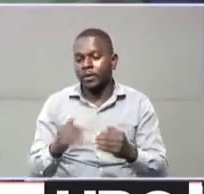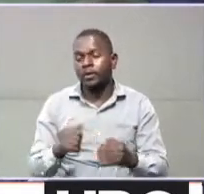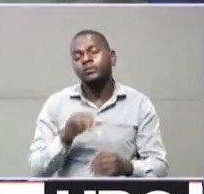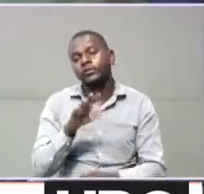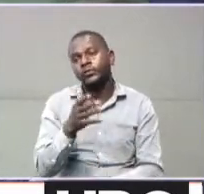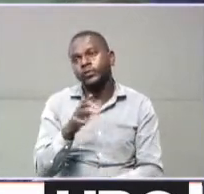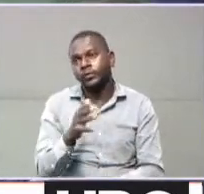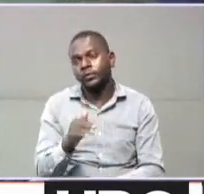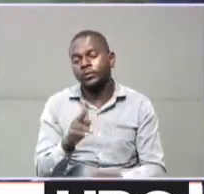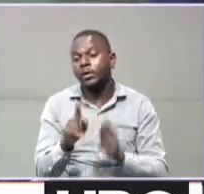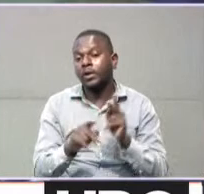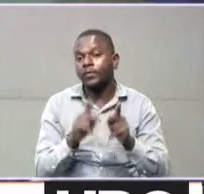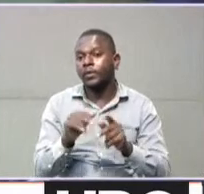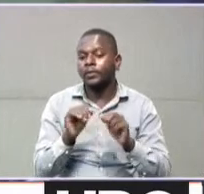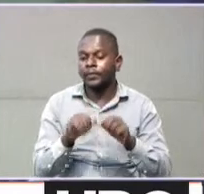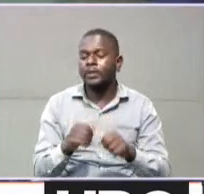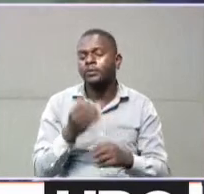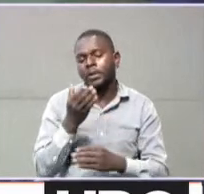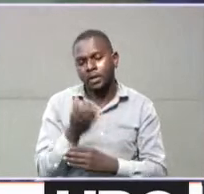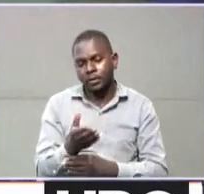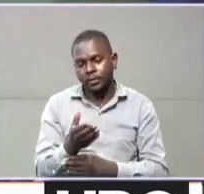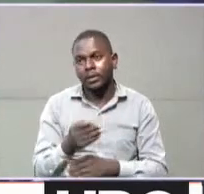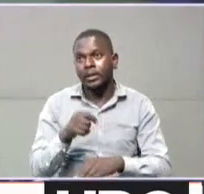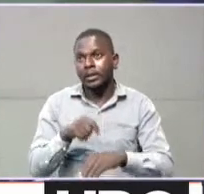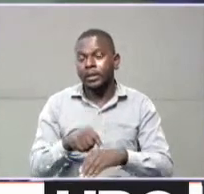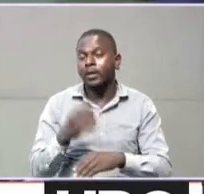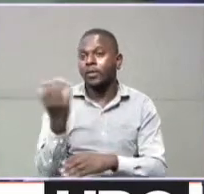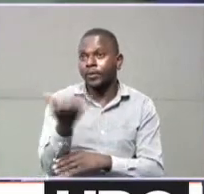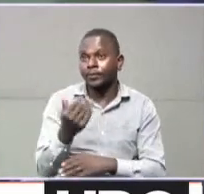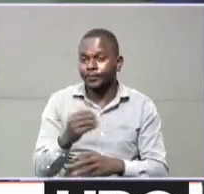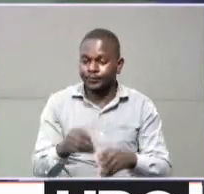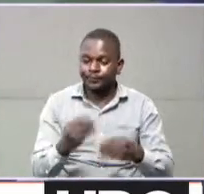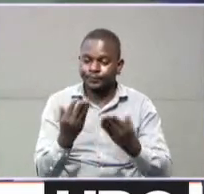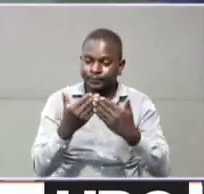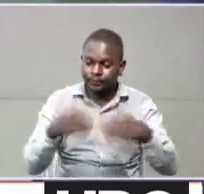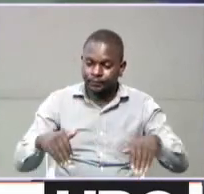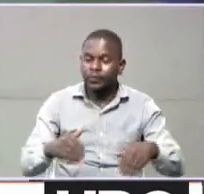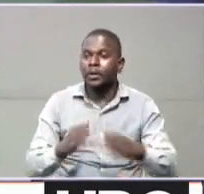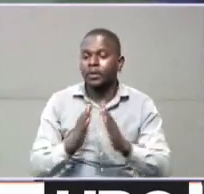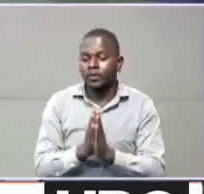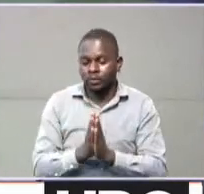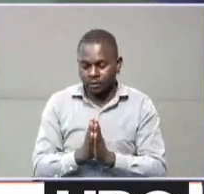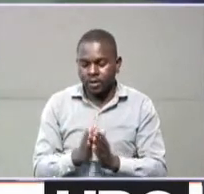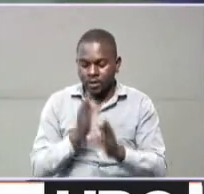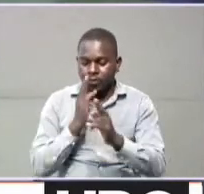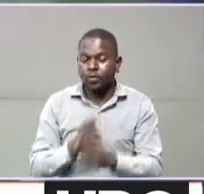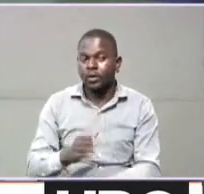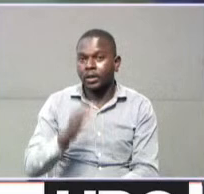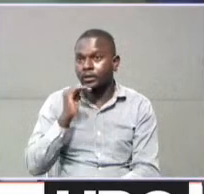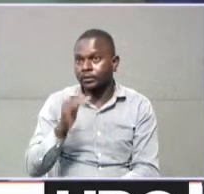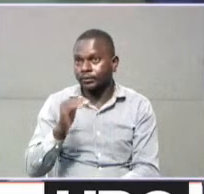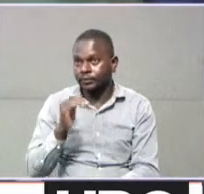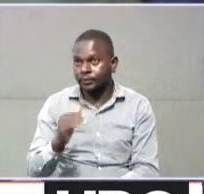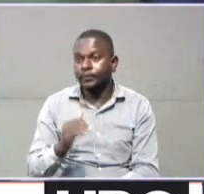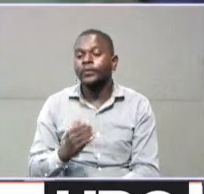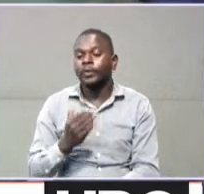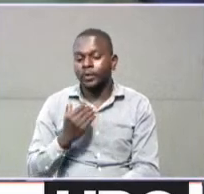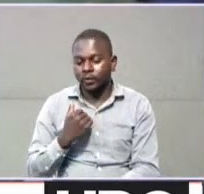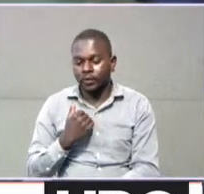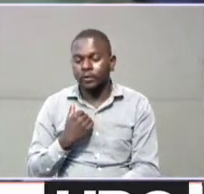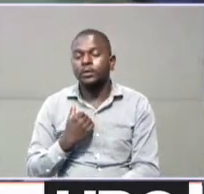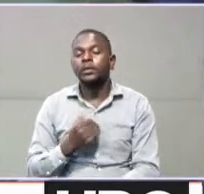fairness so the people should be considered during assessment and given exemptions my prayer as writer rap speaker is that i want the